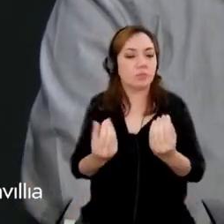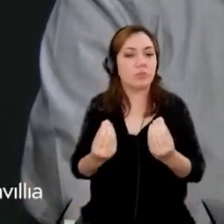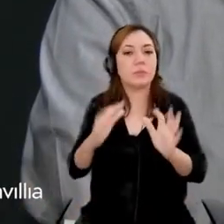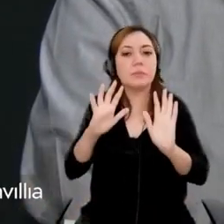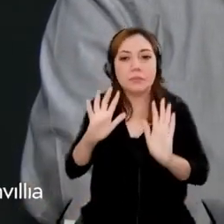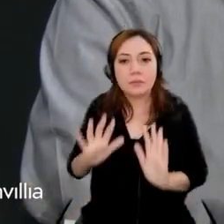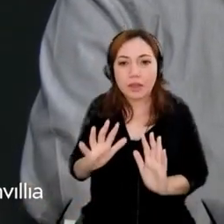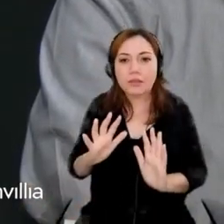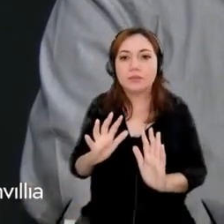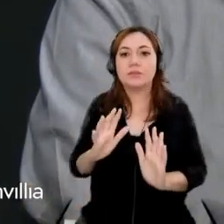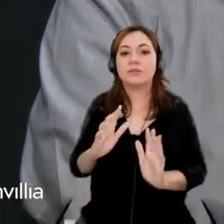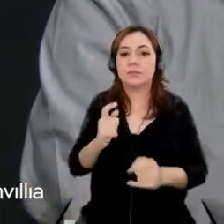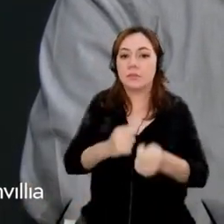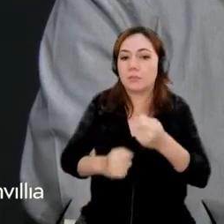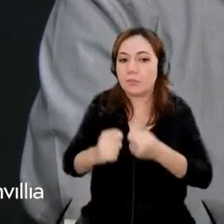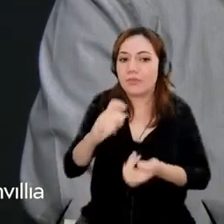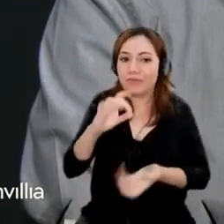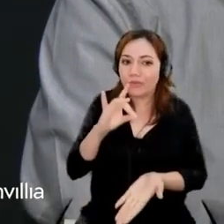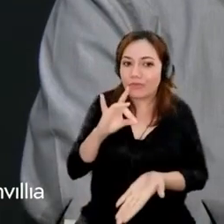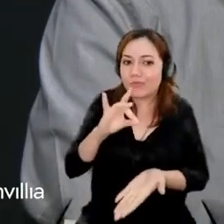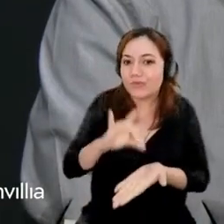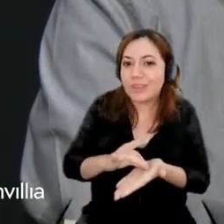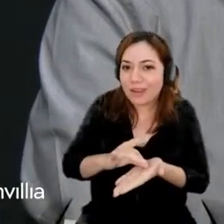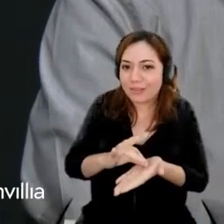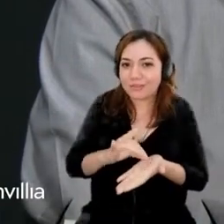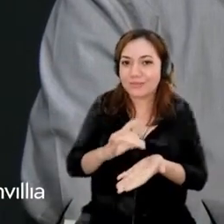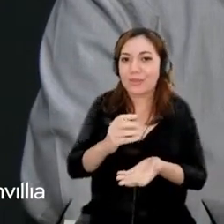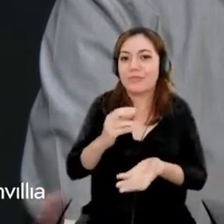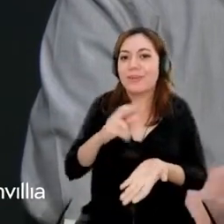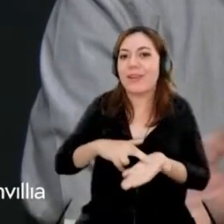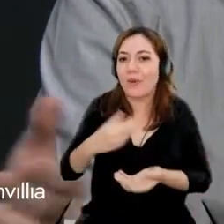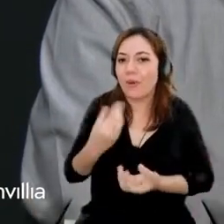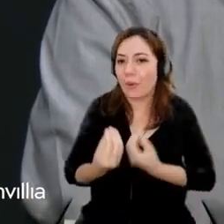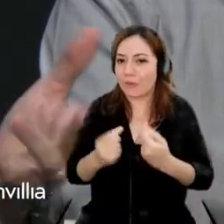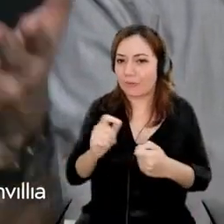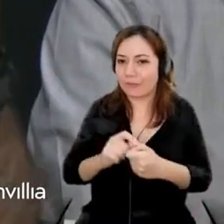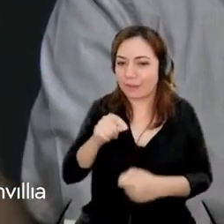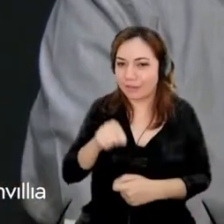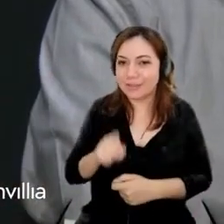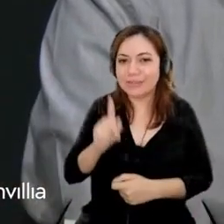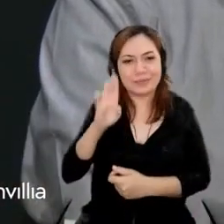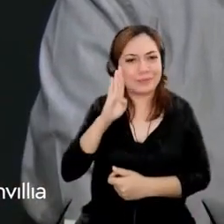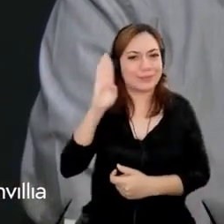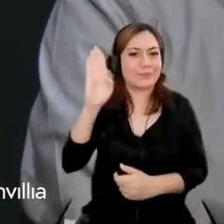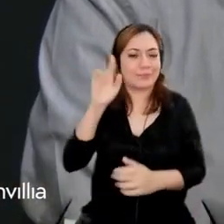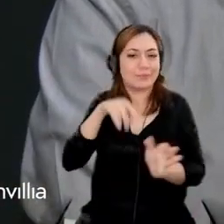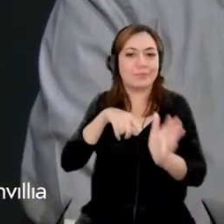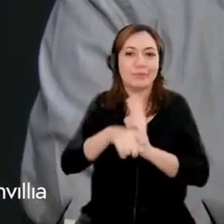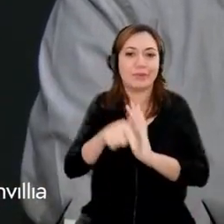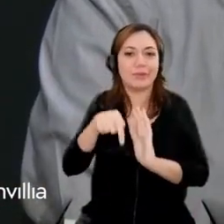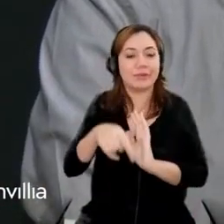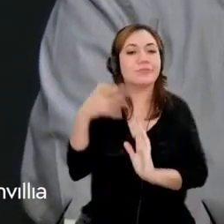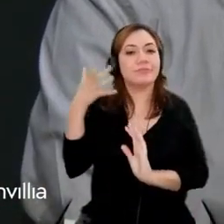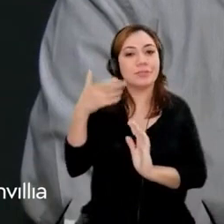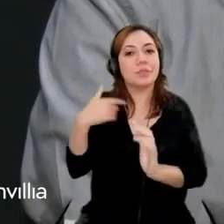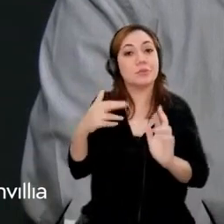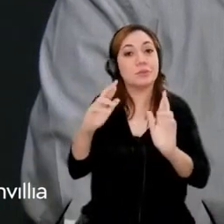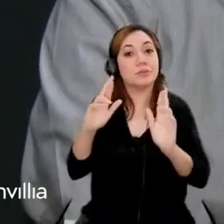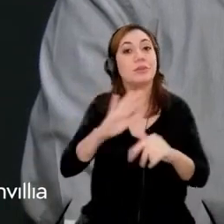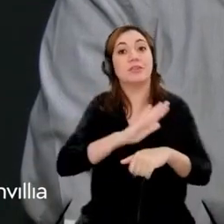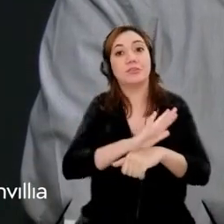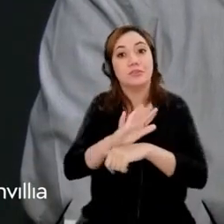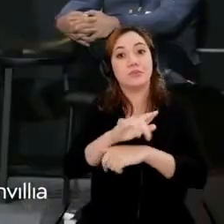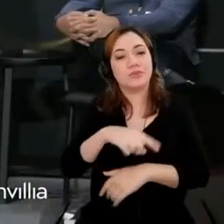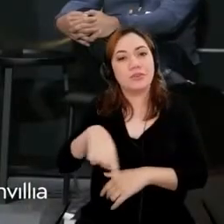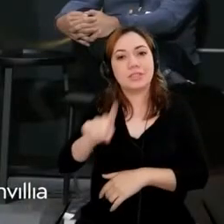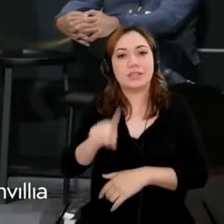the key question that I would like to follow on in our panel, and I hope we can all help you deliver more services or solutions to your